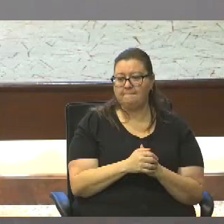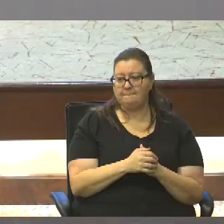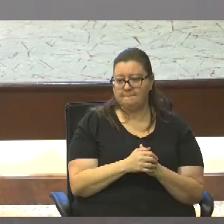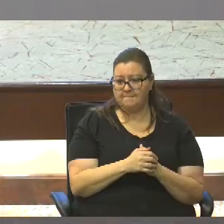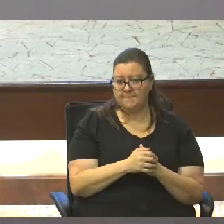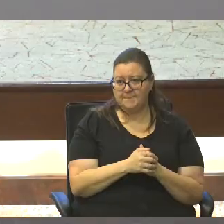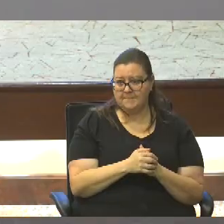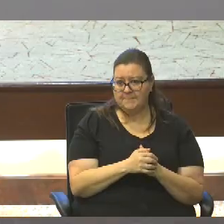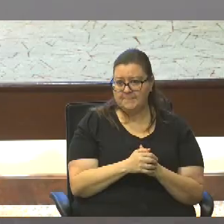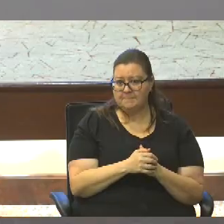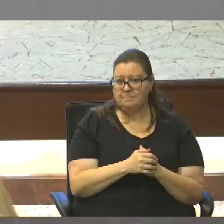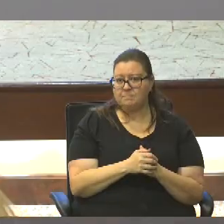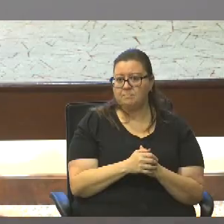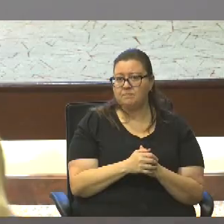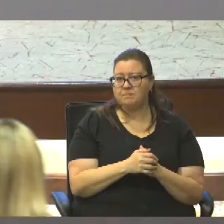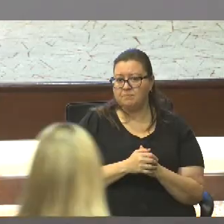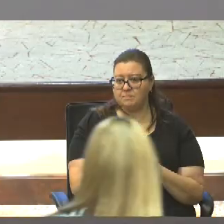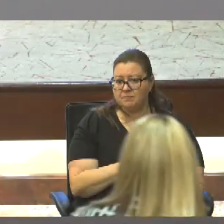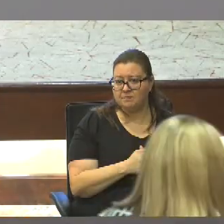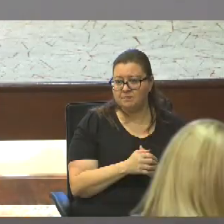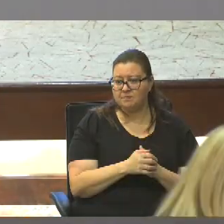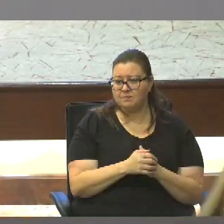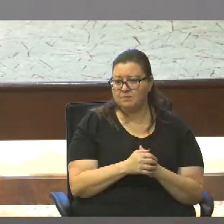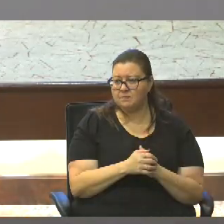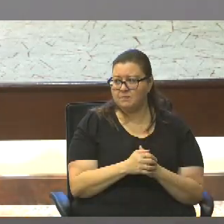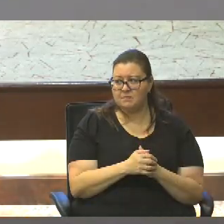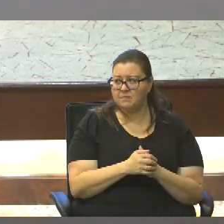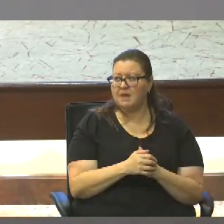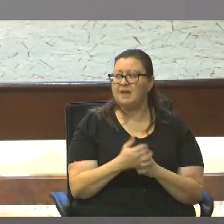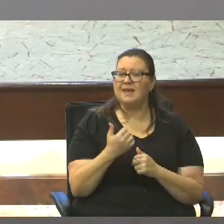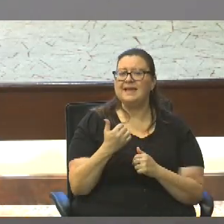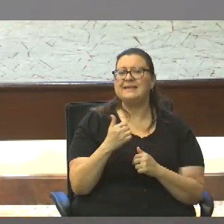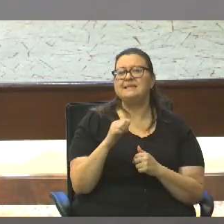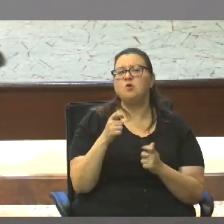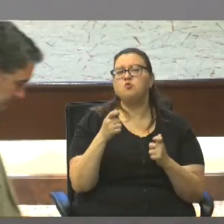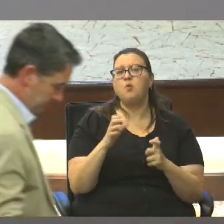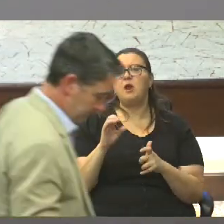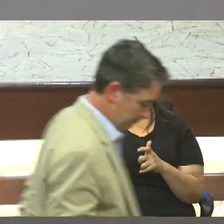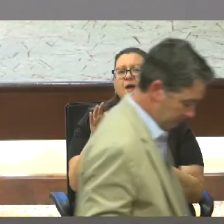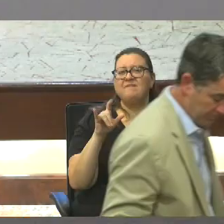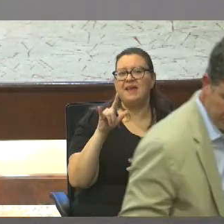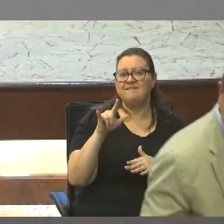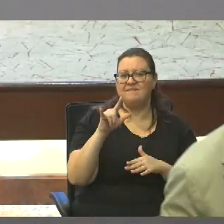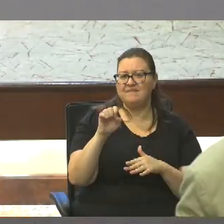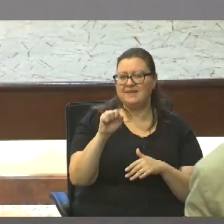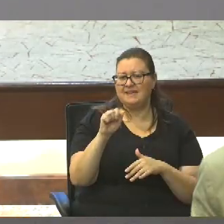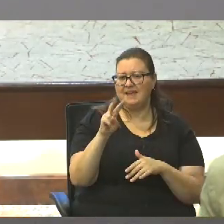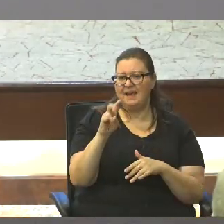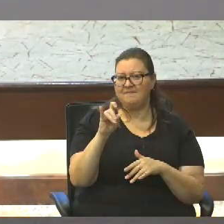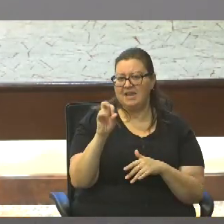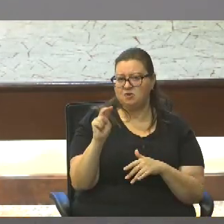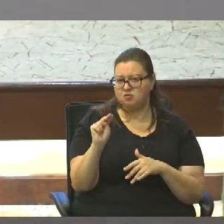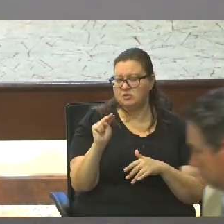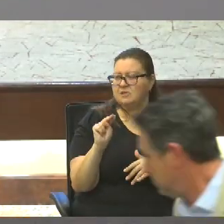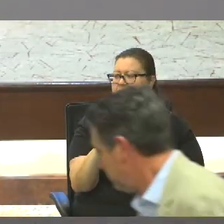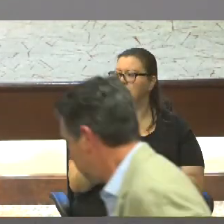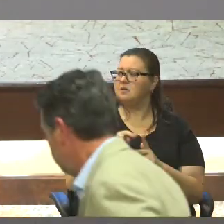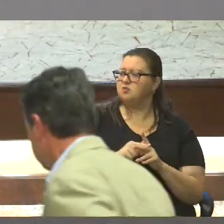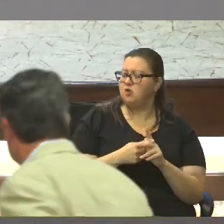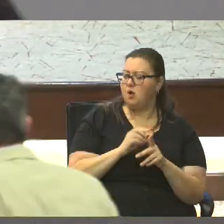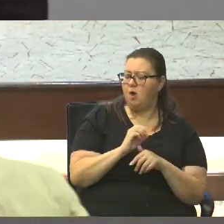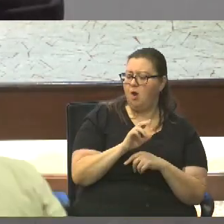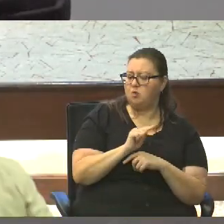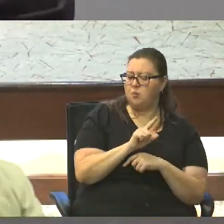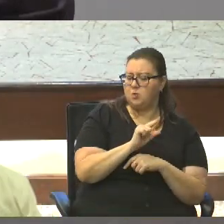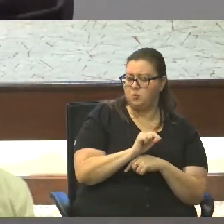inviting Michael Reisman down. He's our interim director of aviation. Michael joined the team in mid-October of 2024